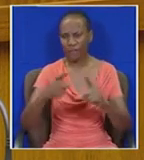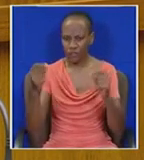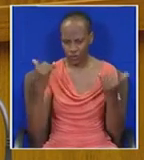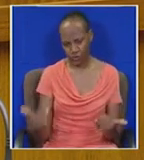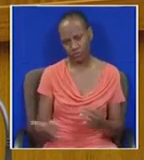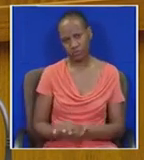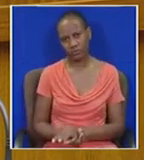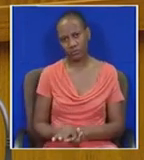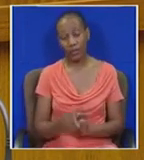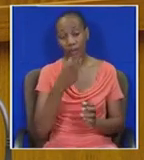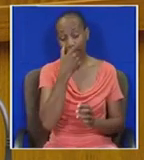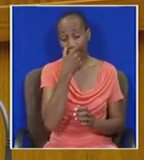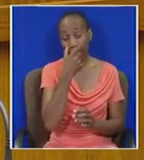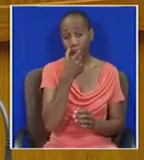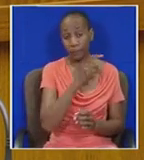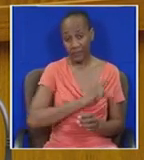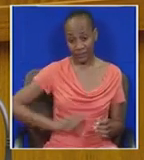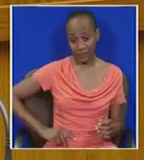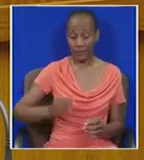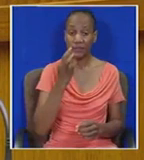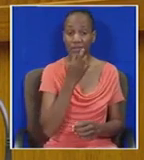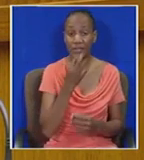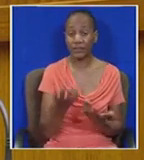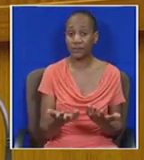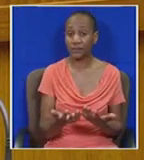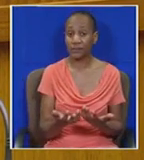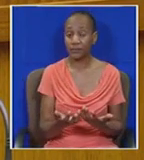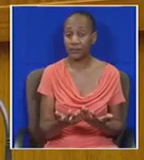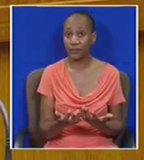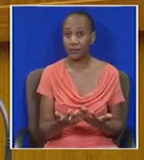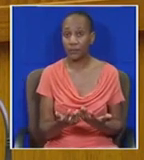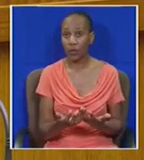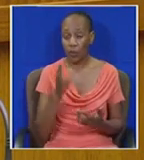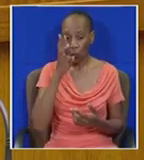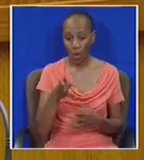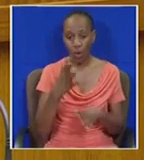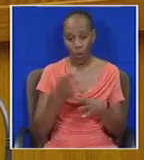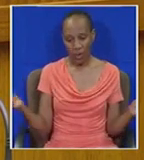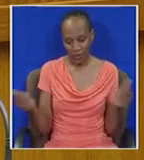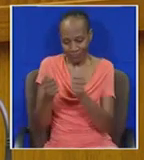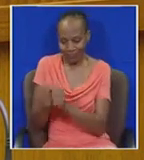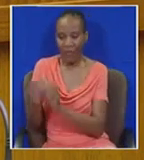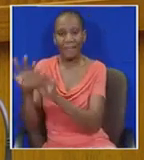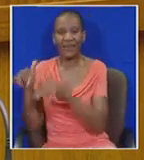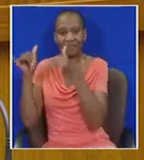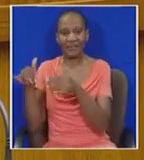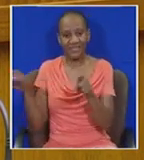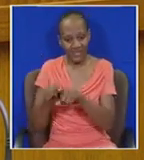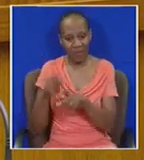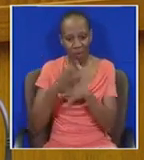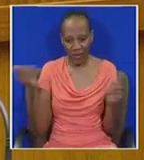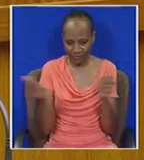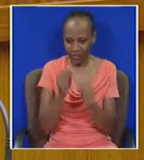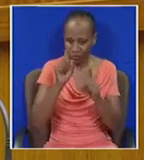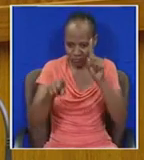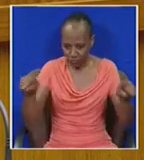President's call in the State of the Nation address that he will work with Parliament and all parties in the interest